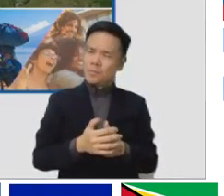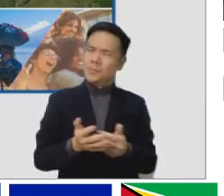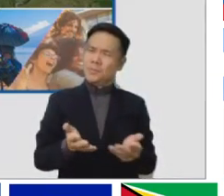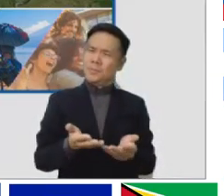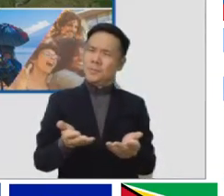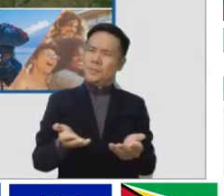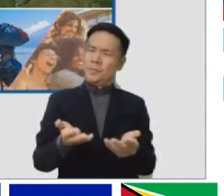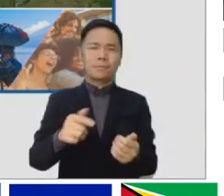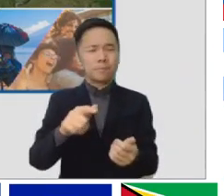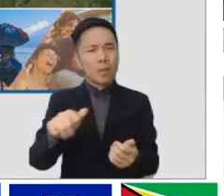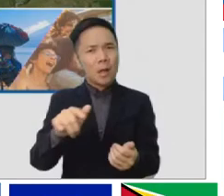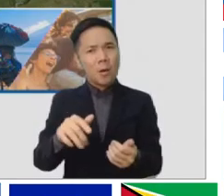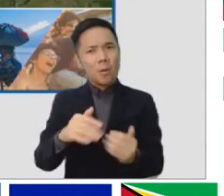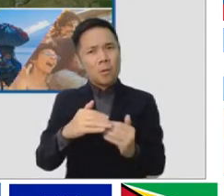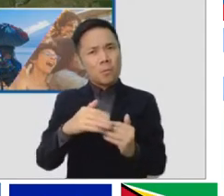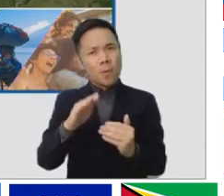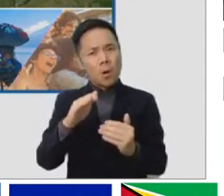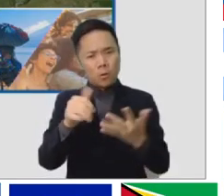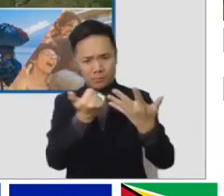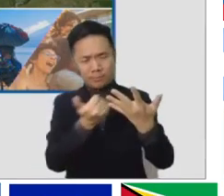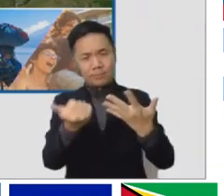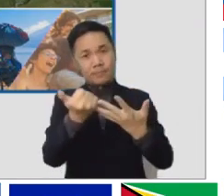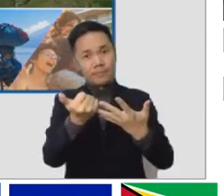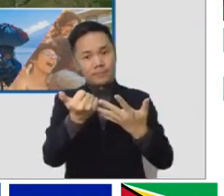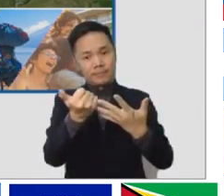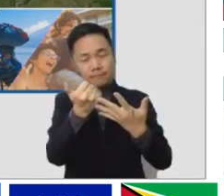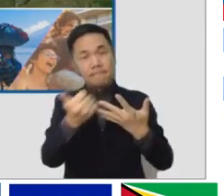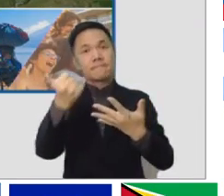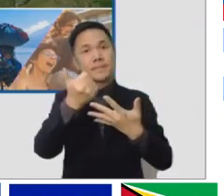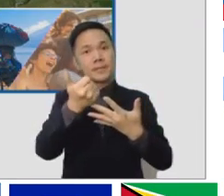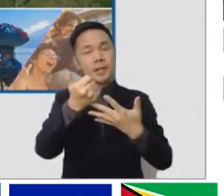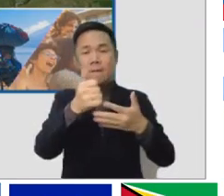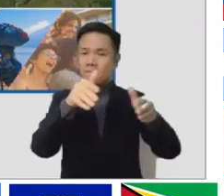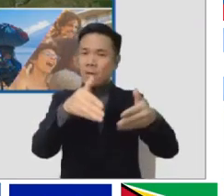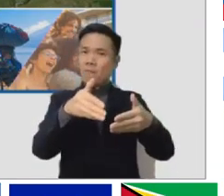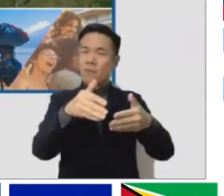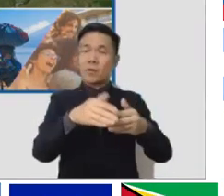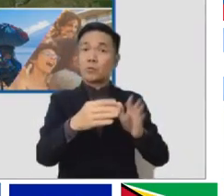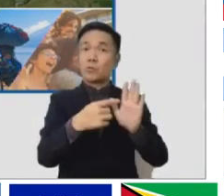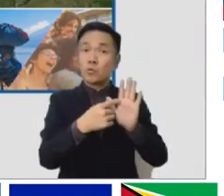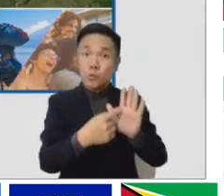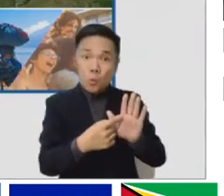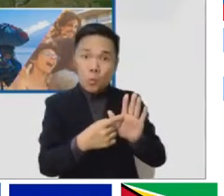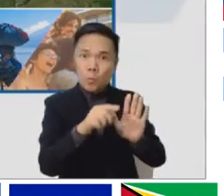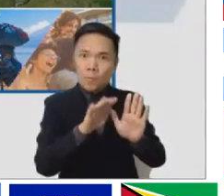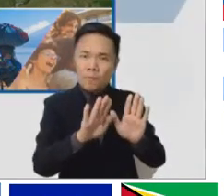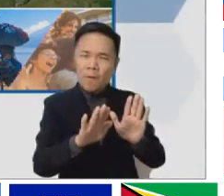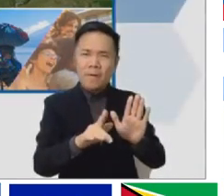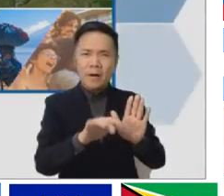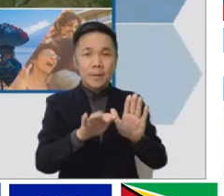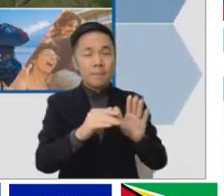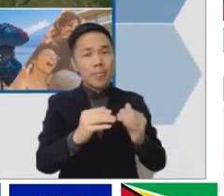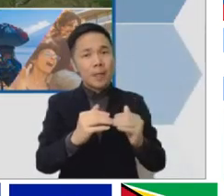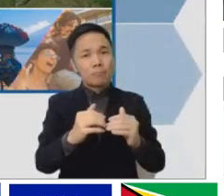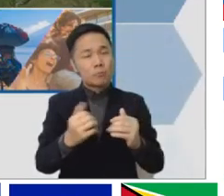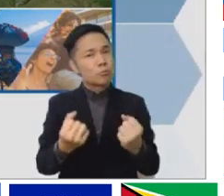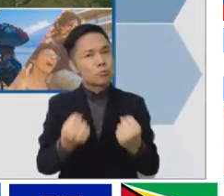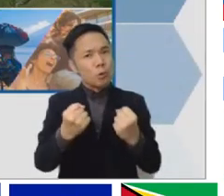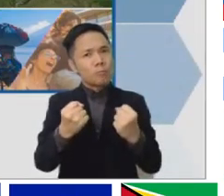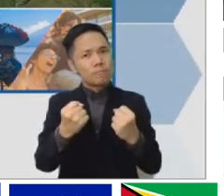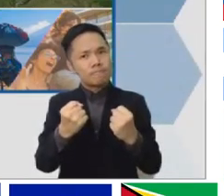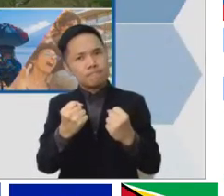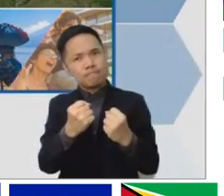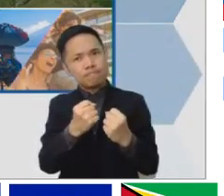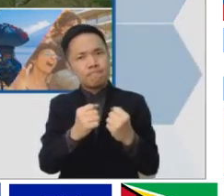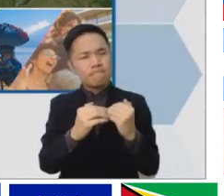prioritize a well-being and welfare model based on nature, building more resilience, and also